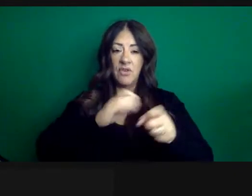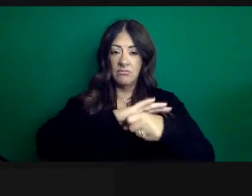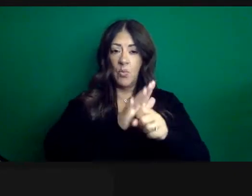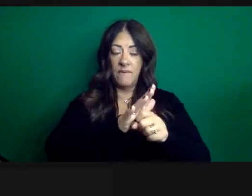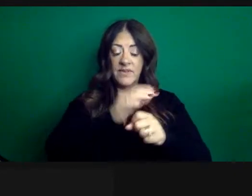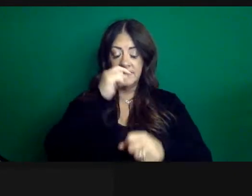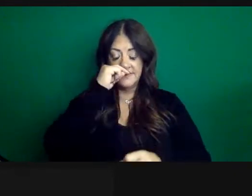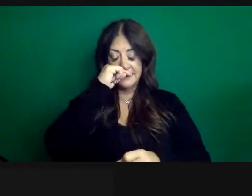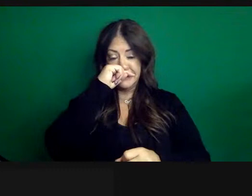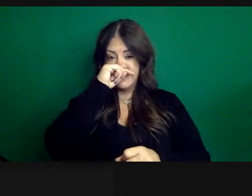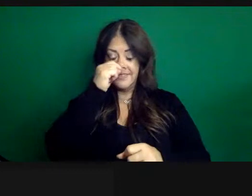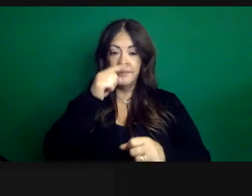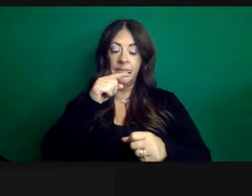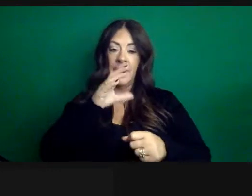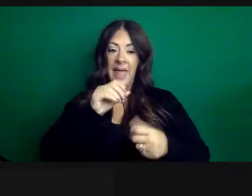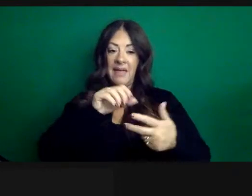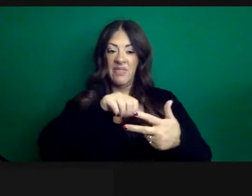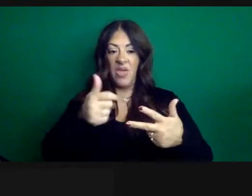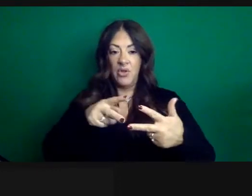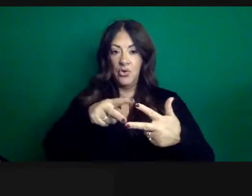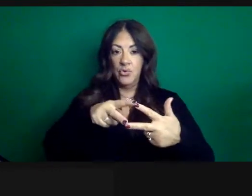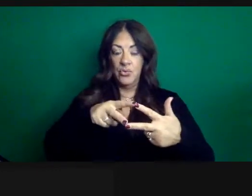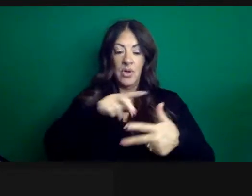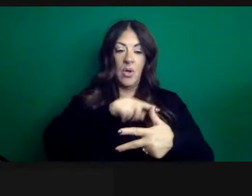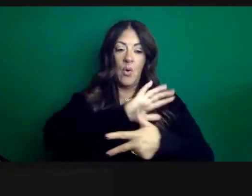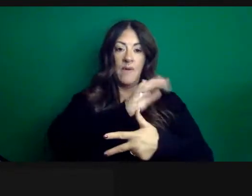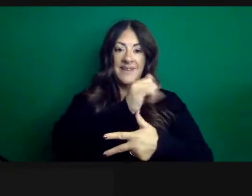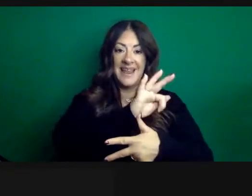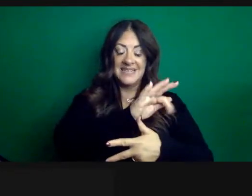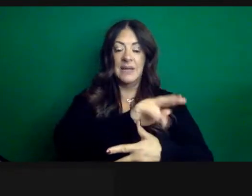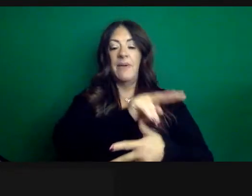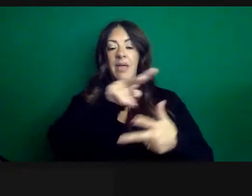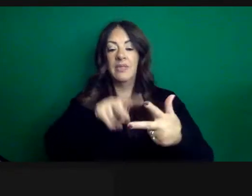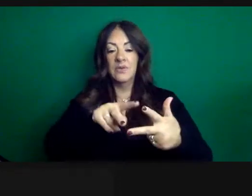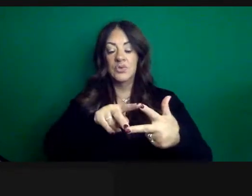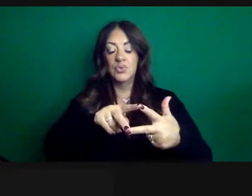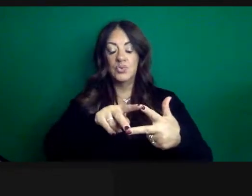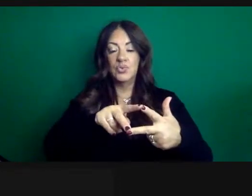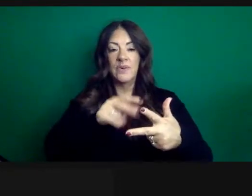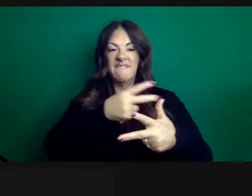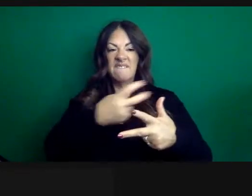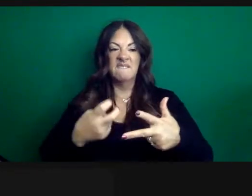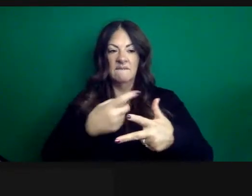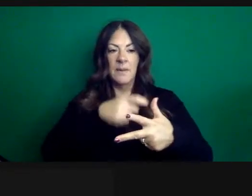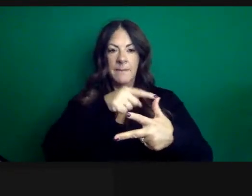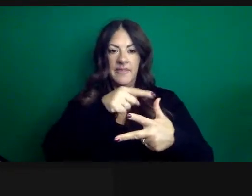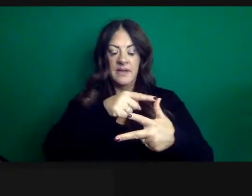are actually more transmissible or more deadly? Thanks so much. Okay, yeah. So